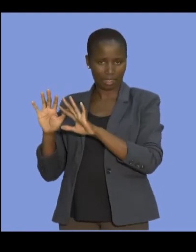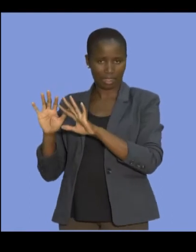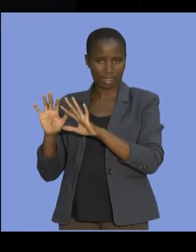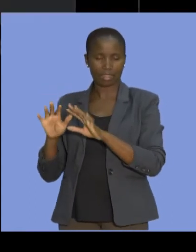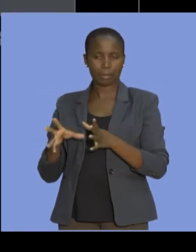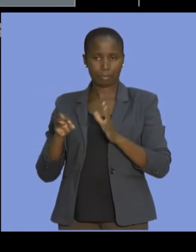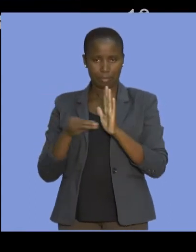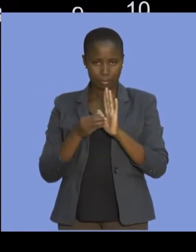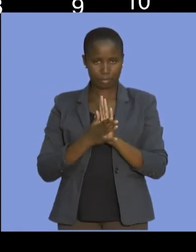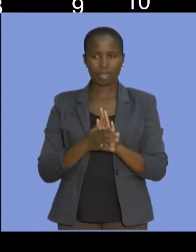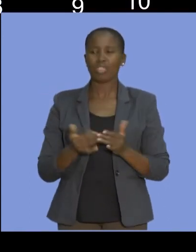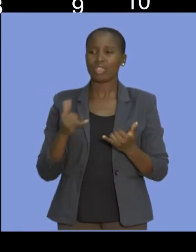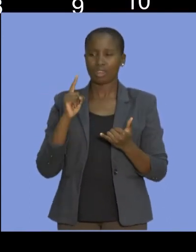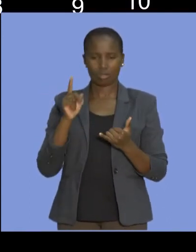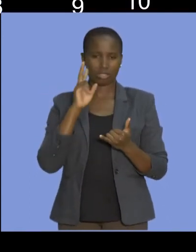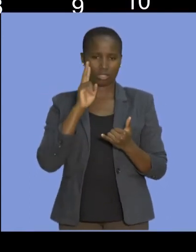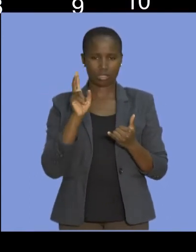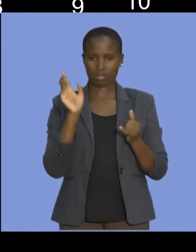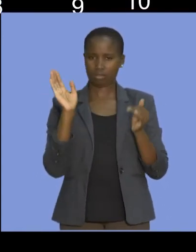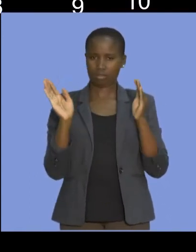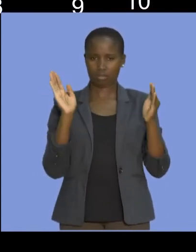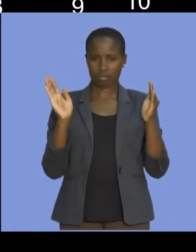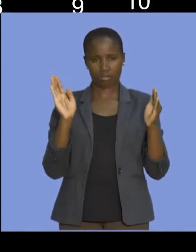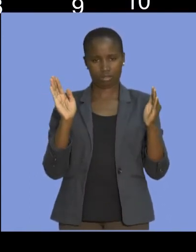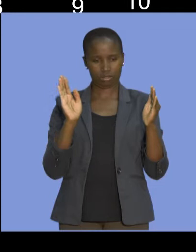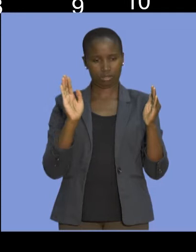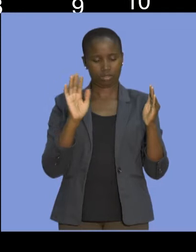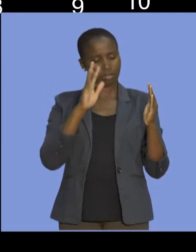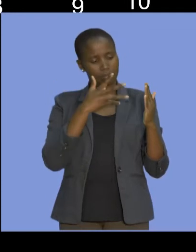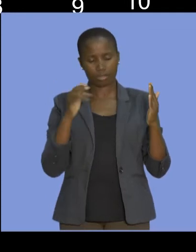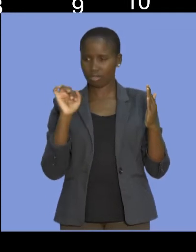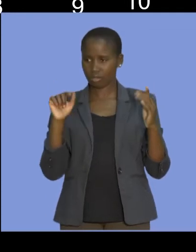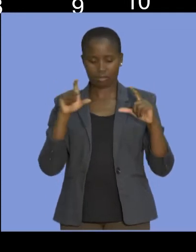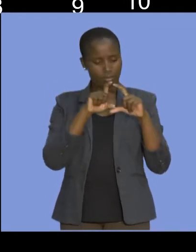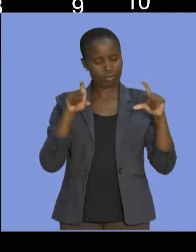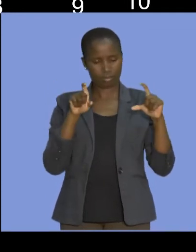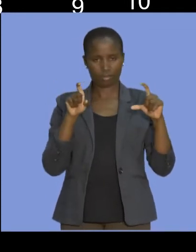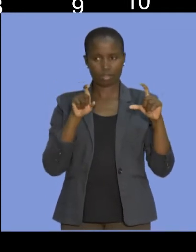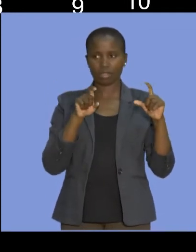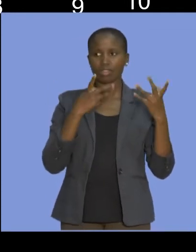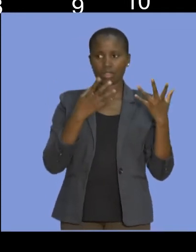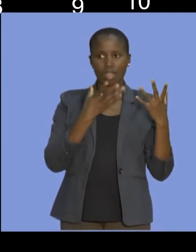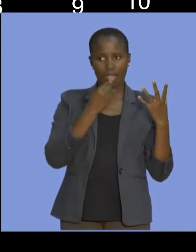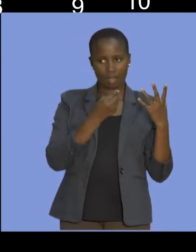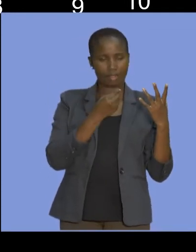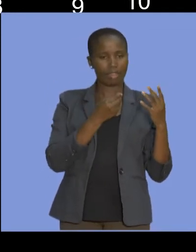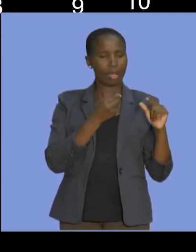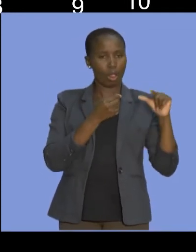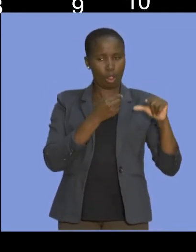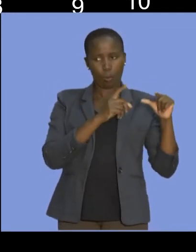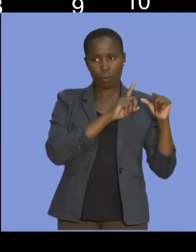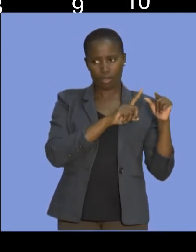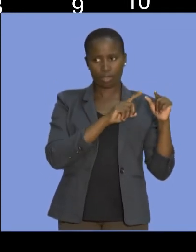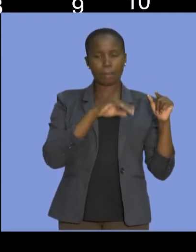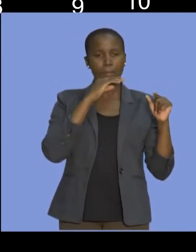at our whisker plot. There's our whisker plot. Our minimum value is 1. Our lower quartile is 4,